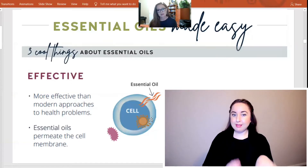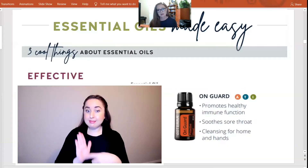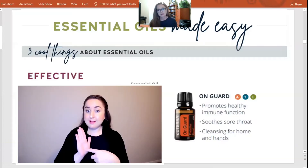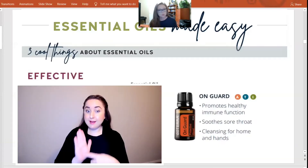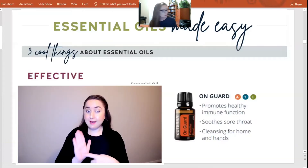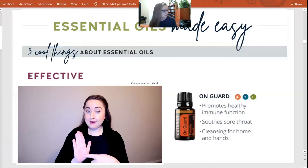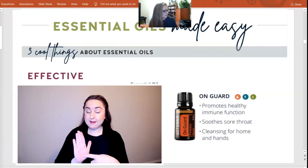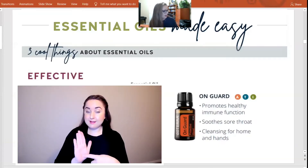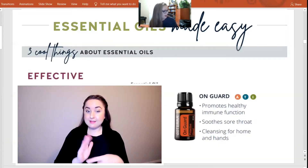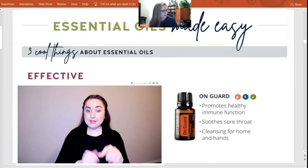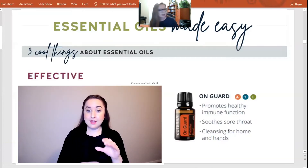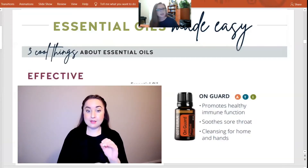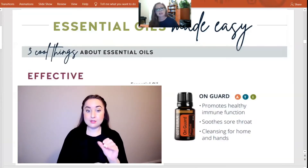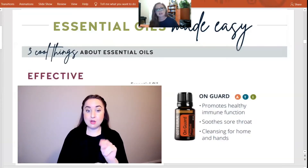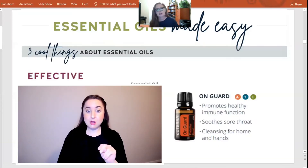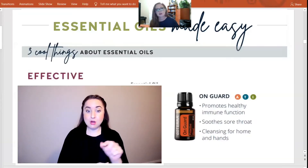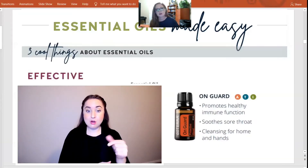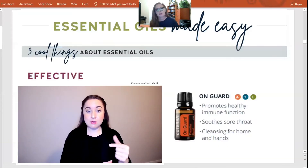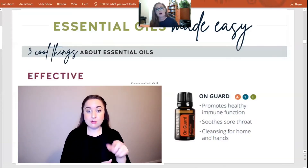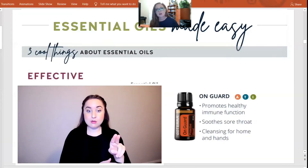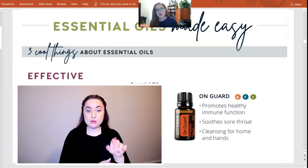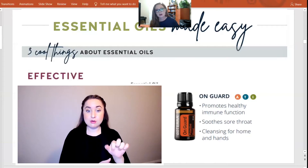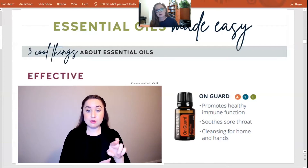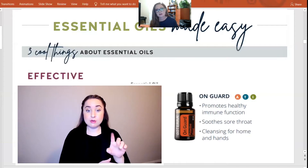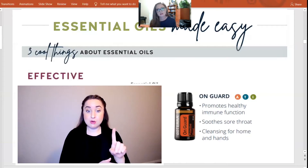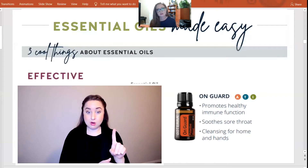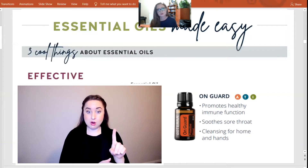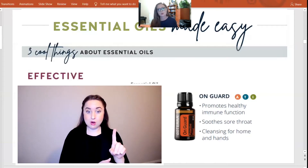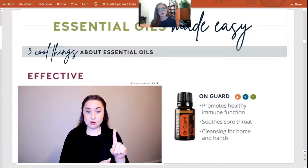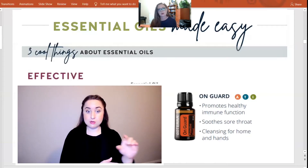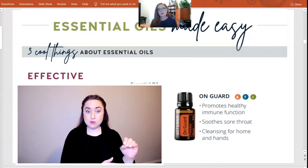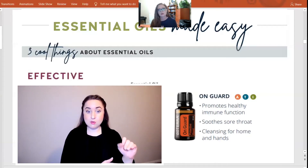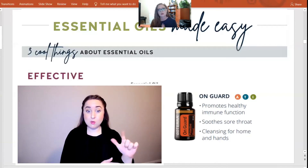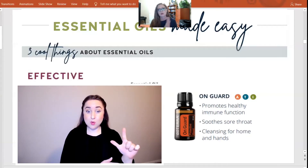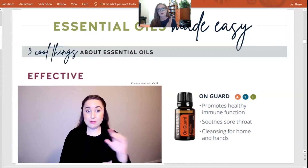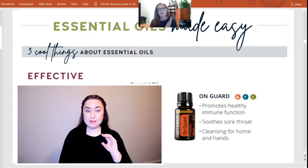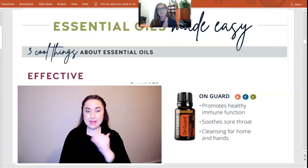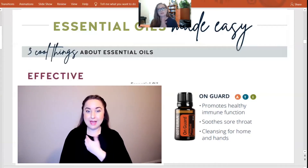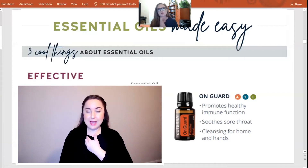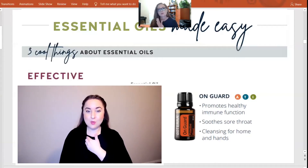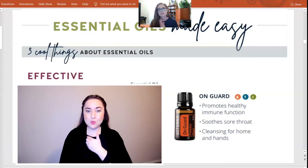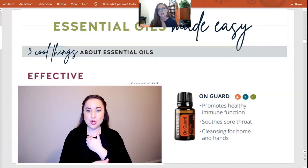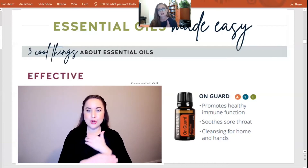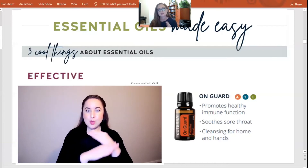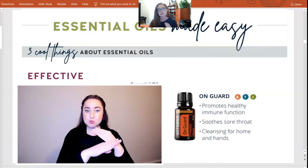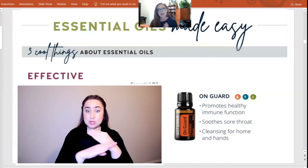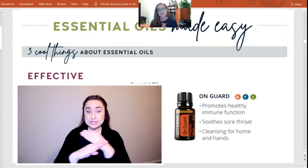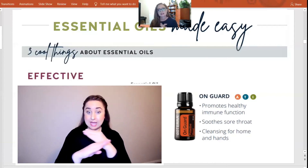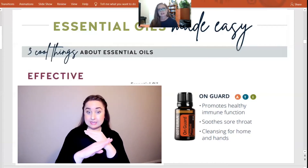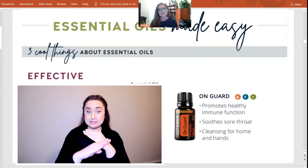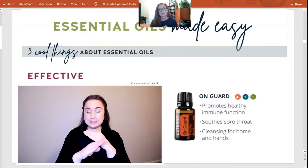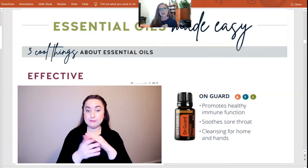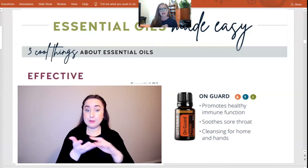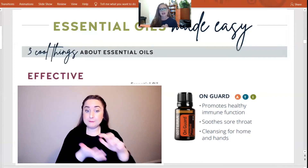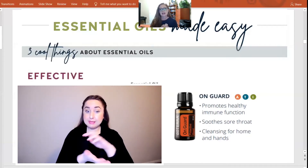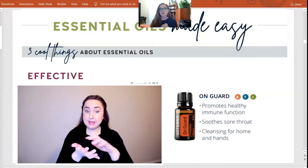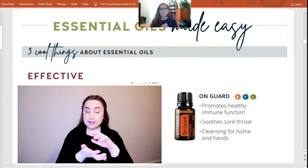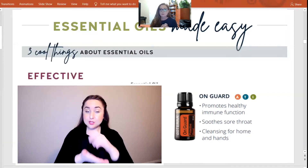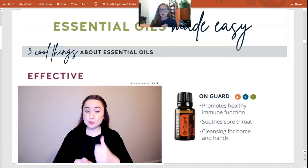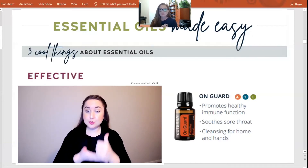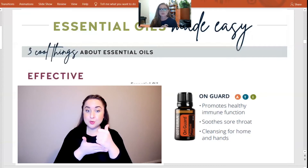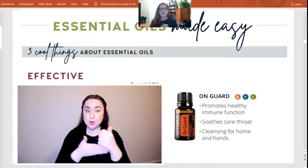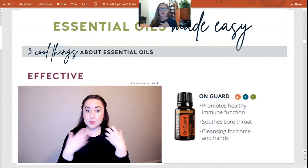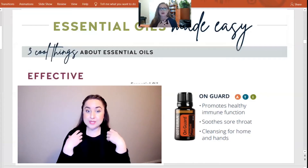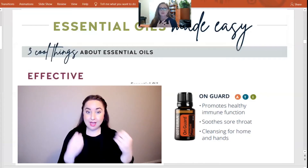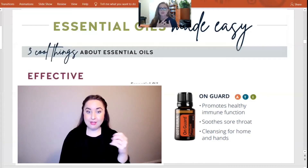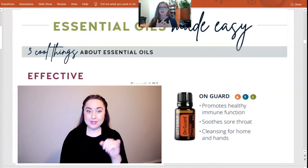So we're going to be highlighting here OnGuard essential oil, which is our protective blend, and it